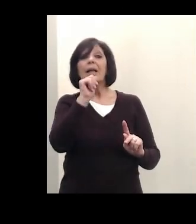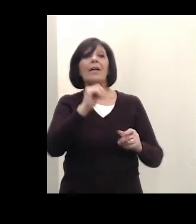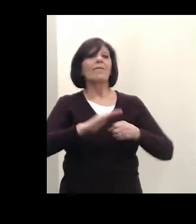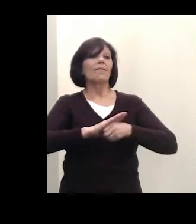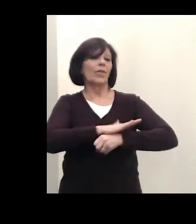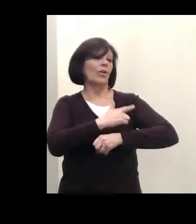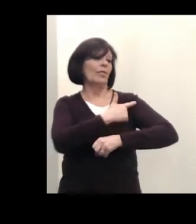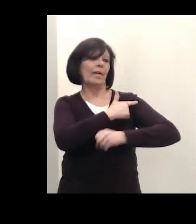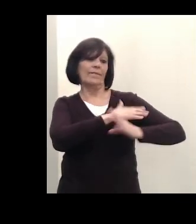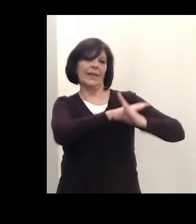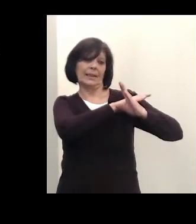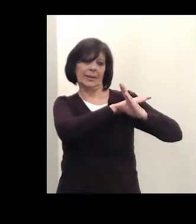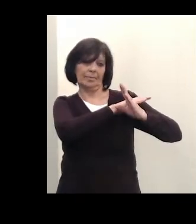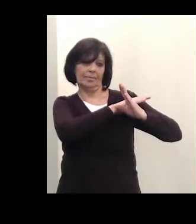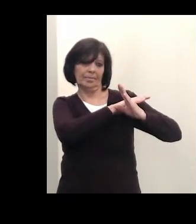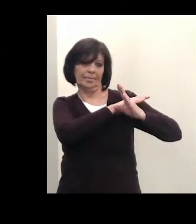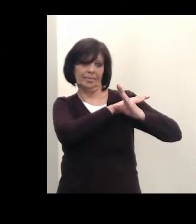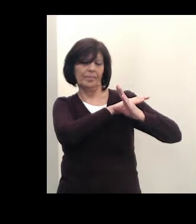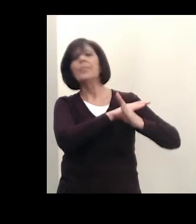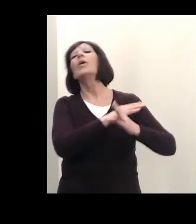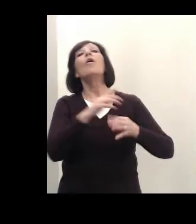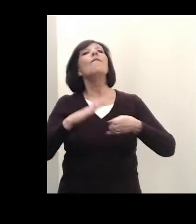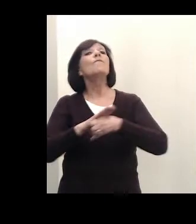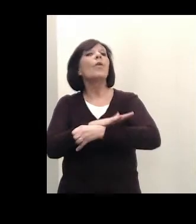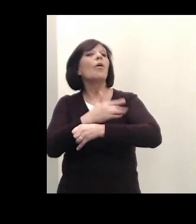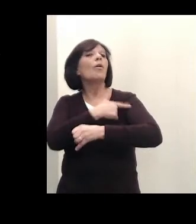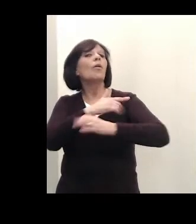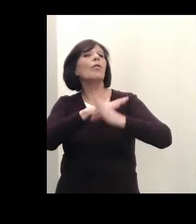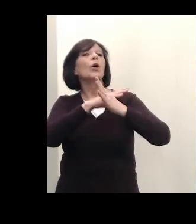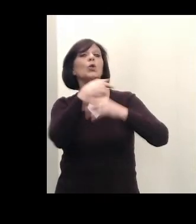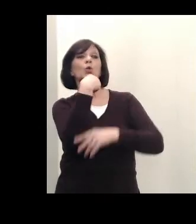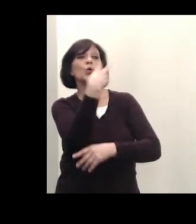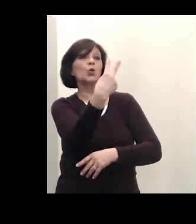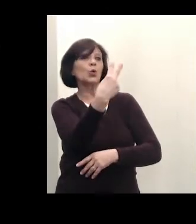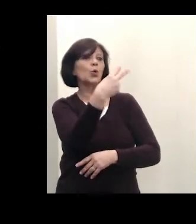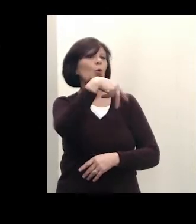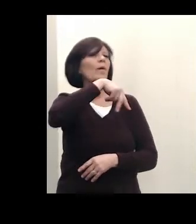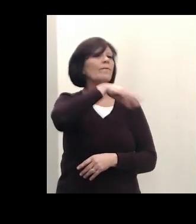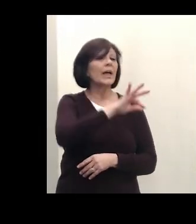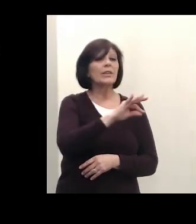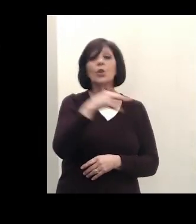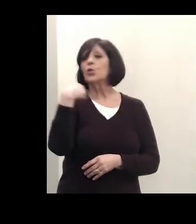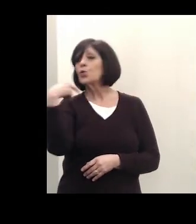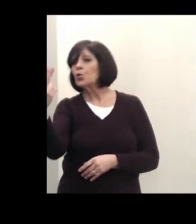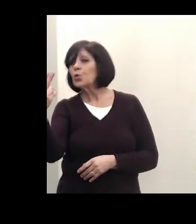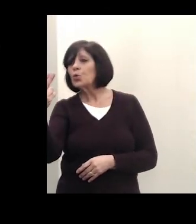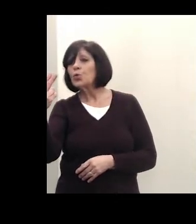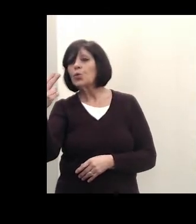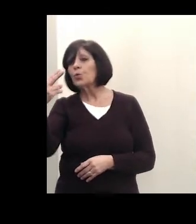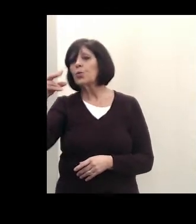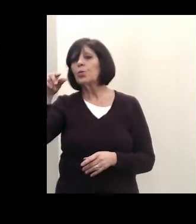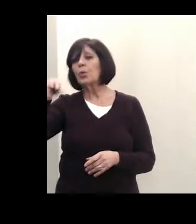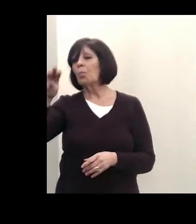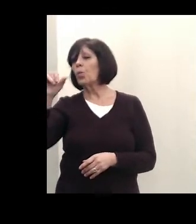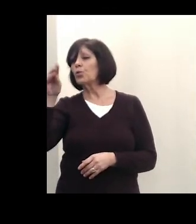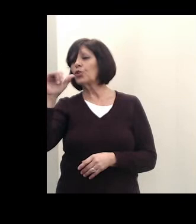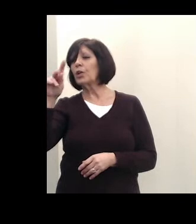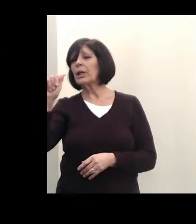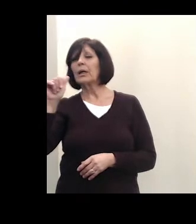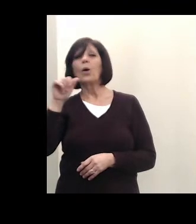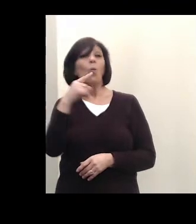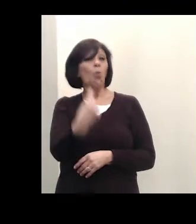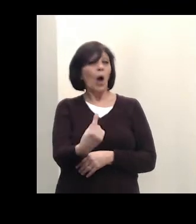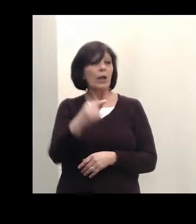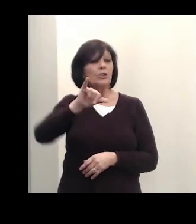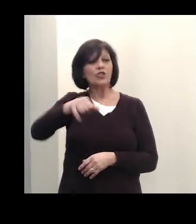That is still considered 2 shots for the Pfizer and the Moderna, 1 shot for the Johnson & Johnson. Does not include the boosters, but we'll talk more about that.